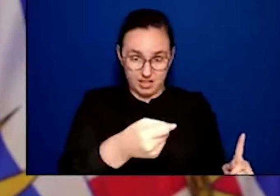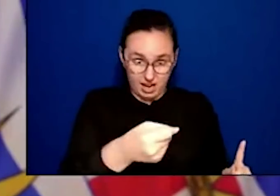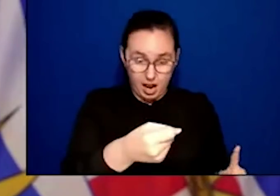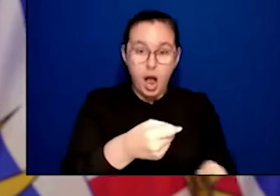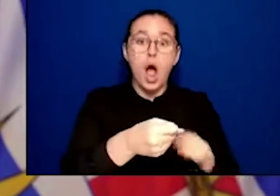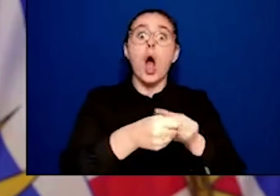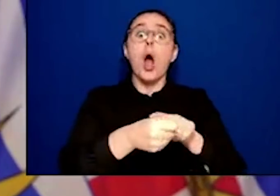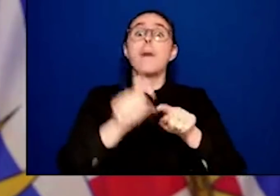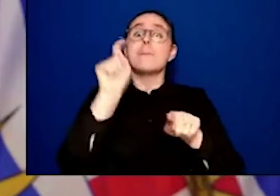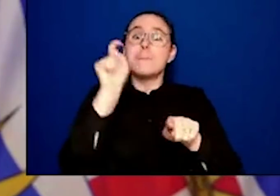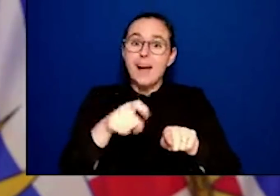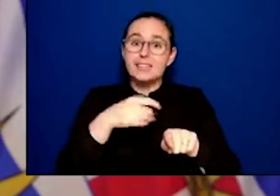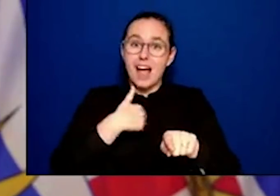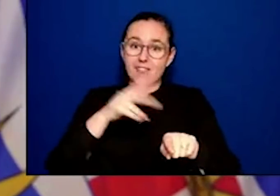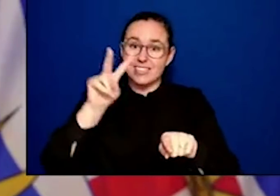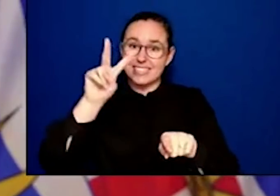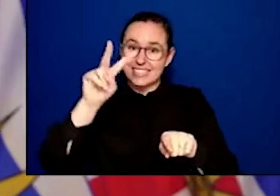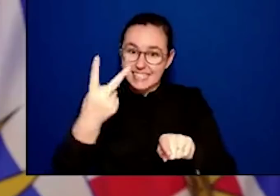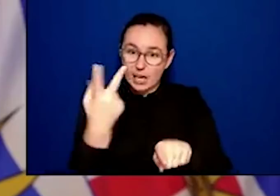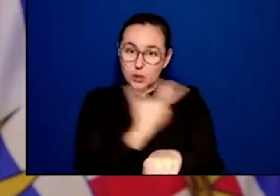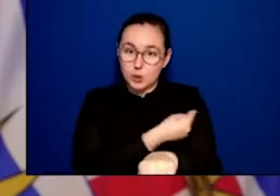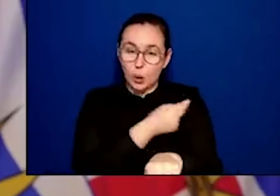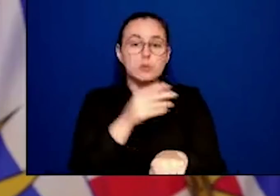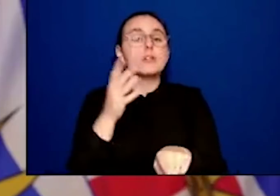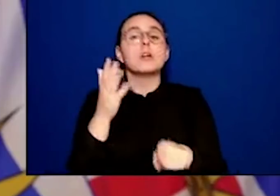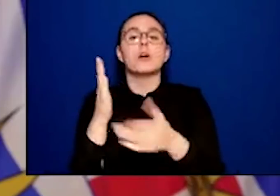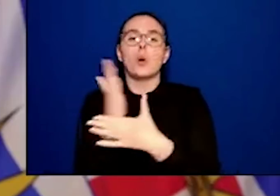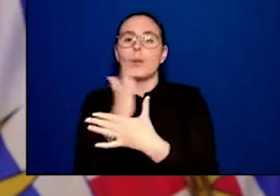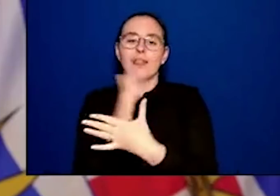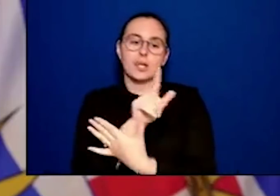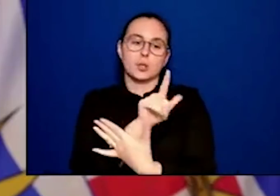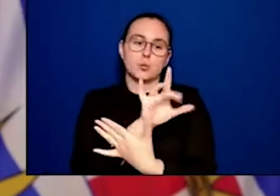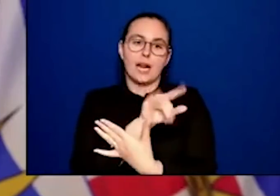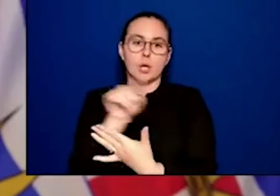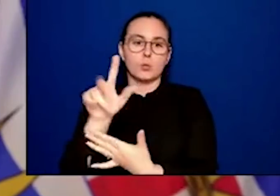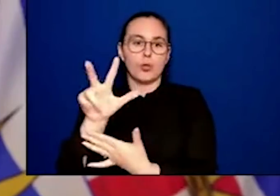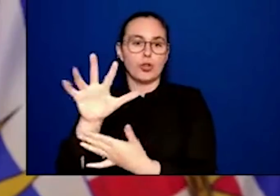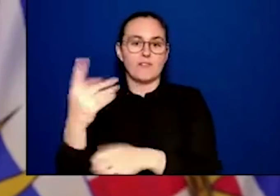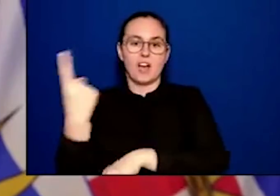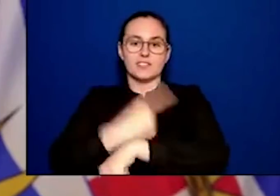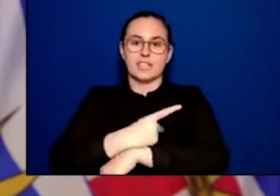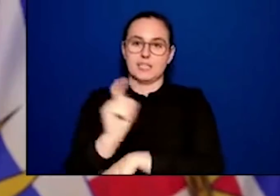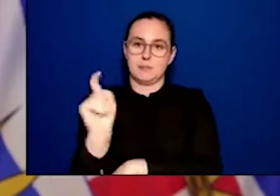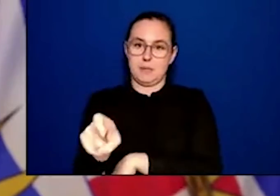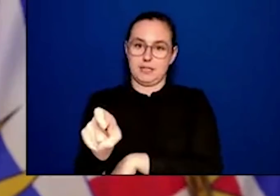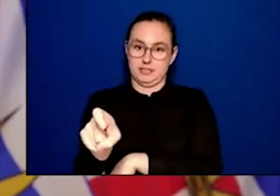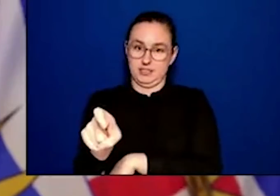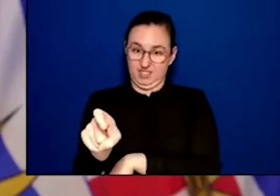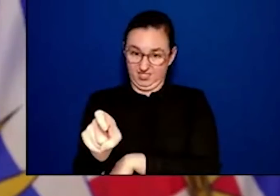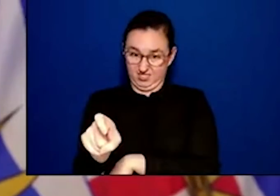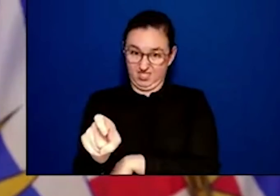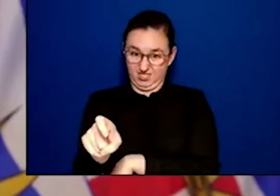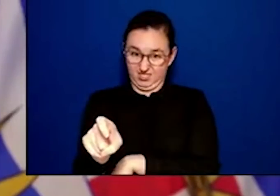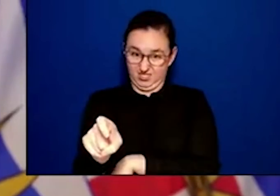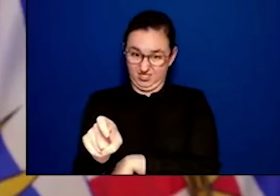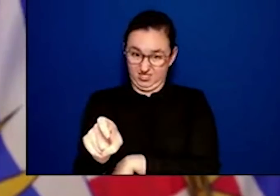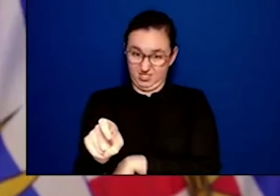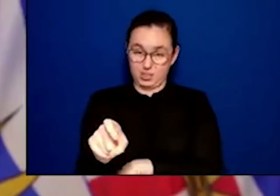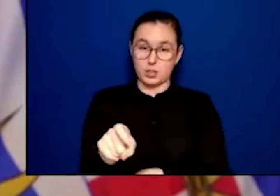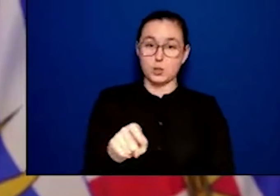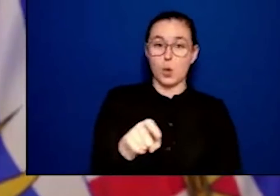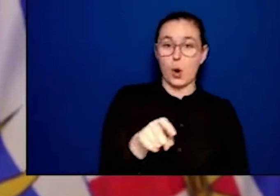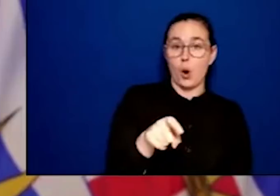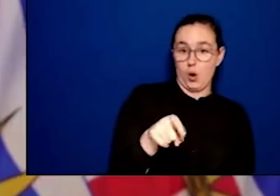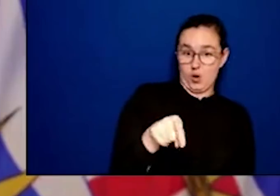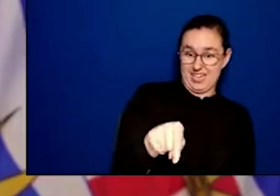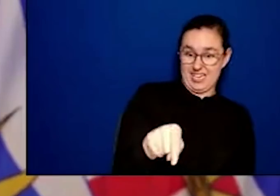28 to 35 days after that first dose. So people who receive their first dose prior to next Tuesday will